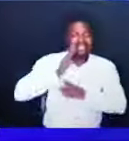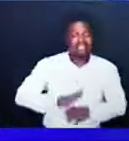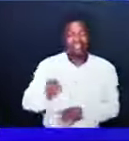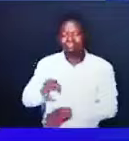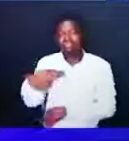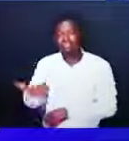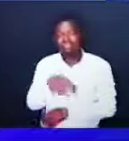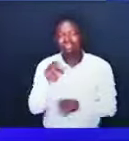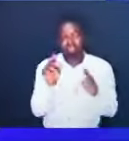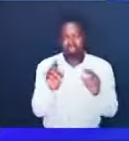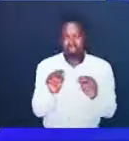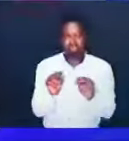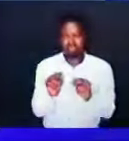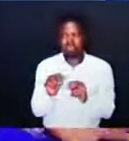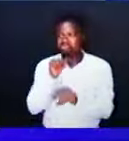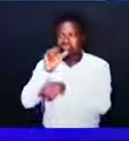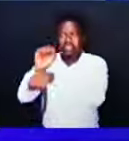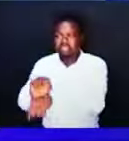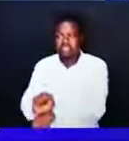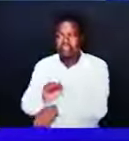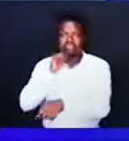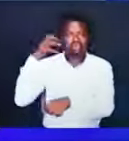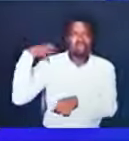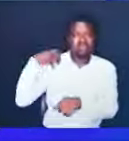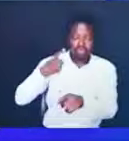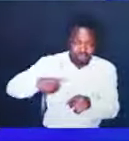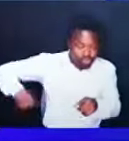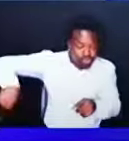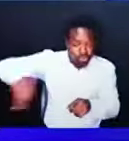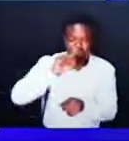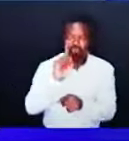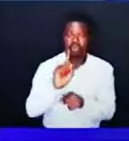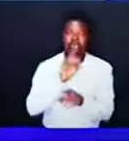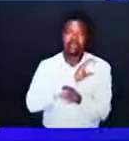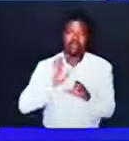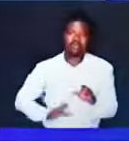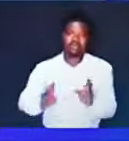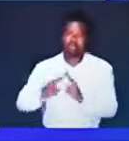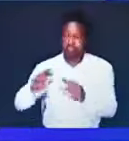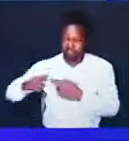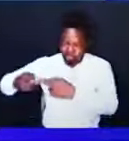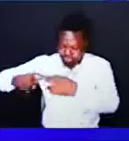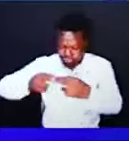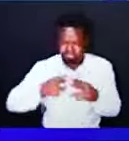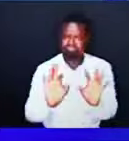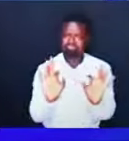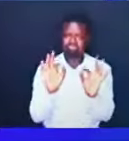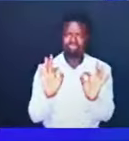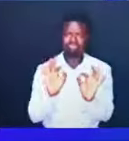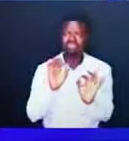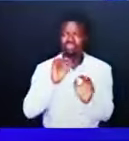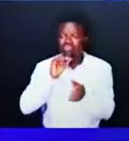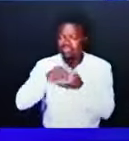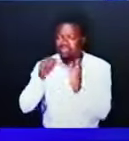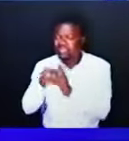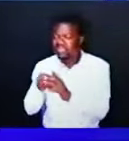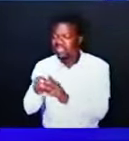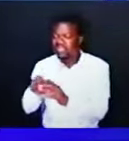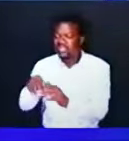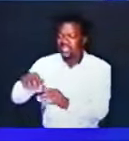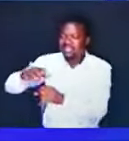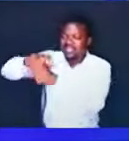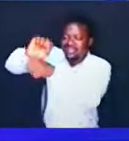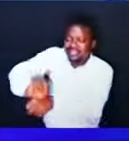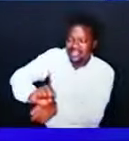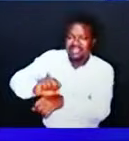God. They are no slaves, they are no masters. We are one in Christ Jesus.